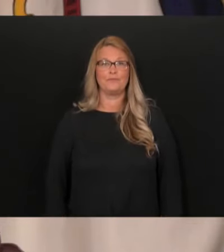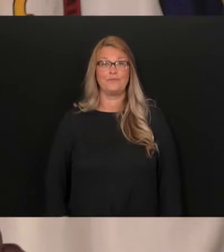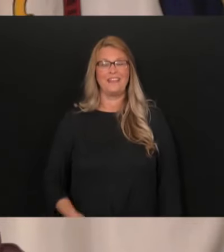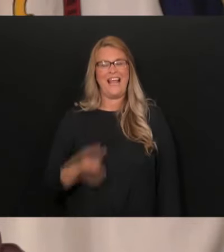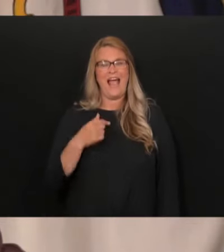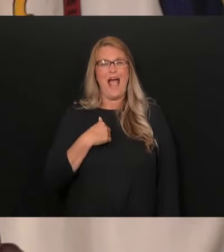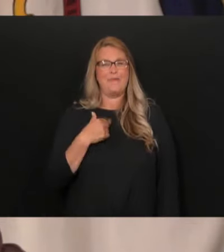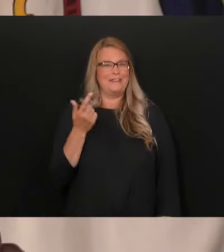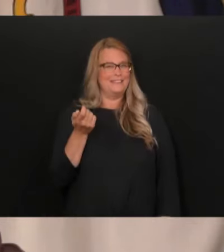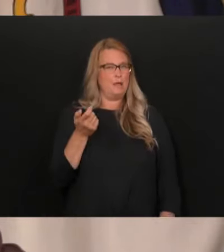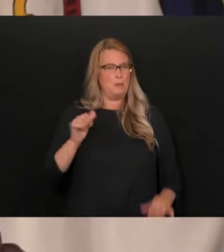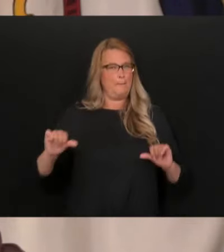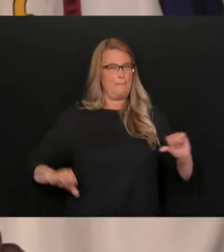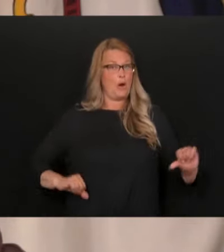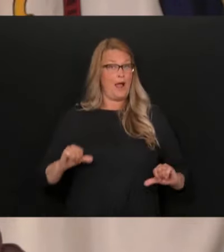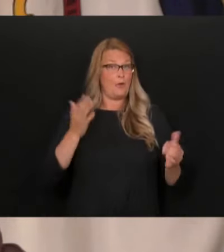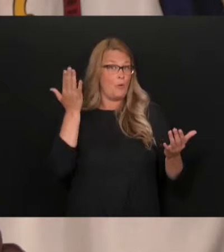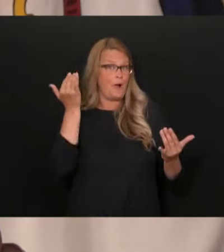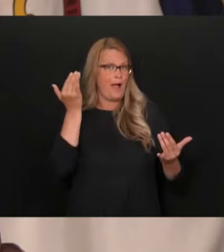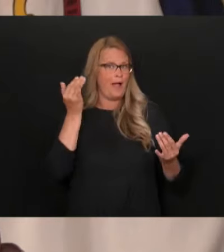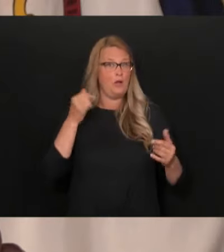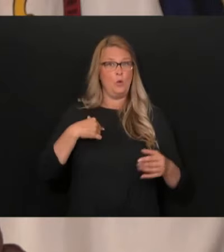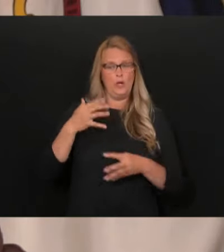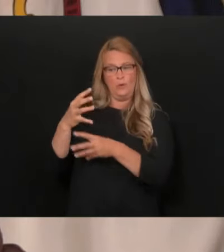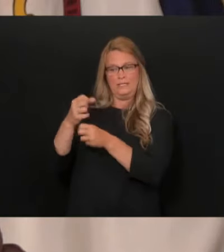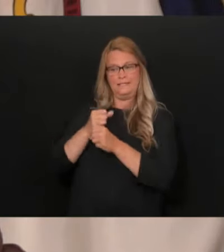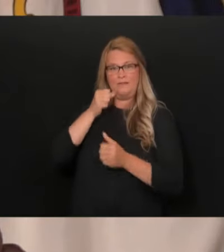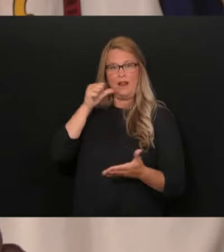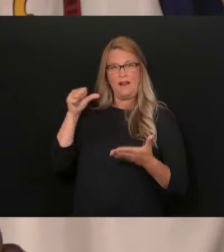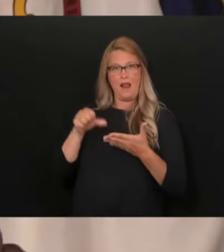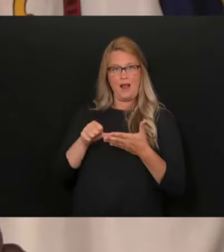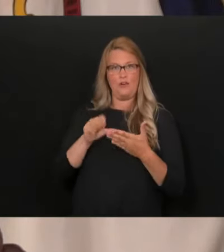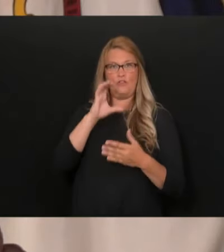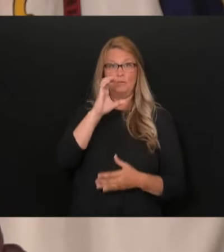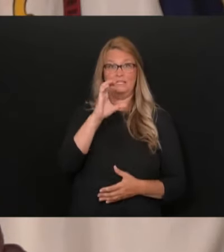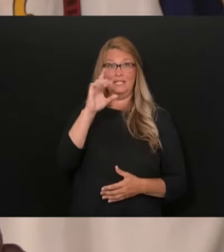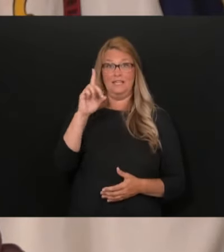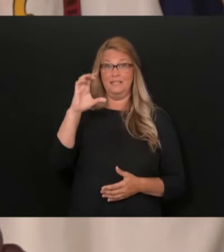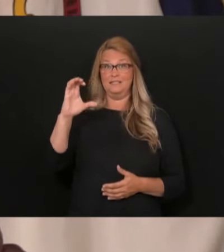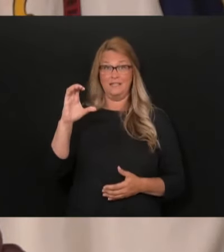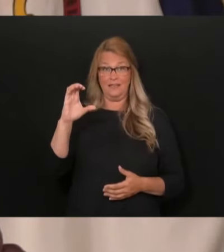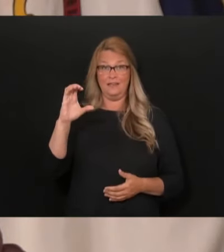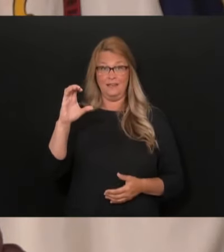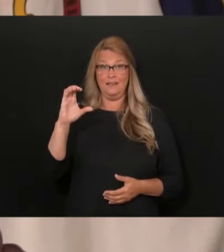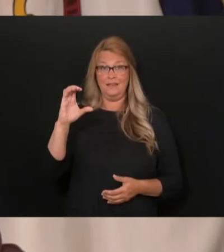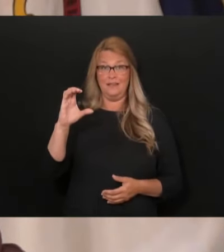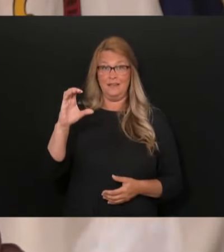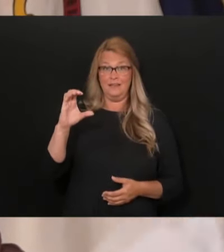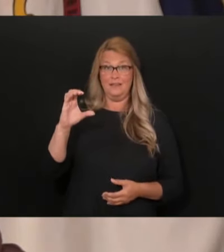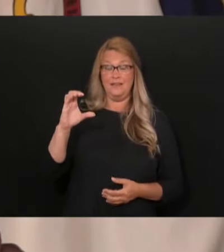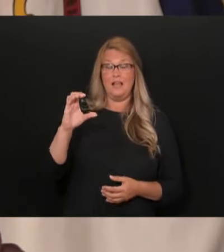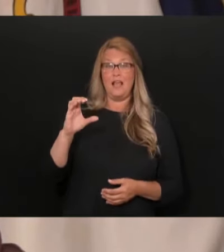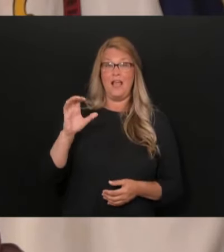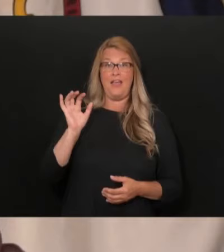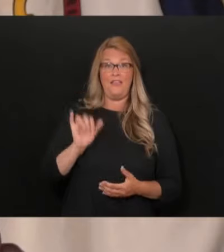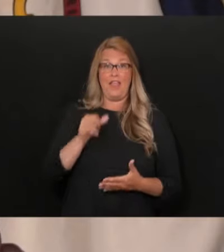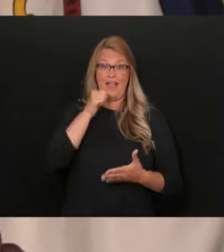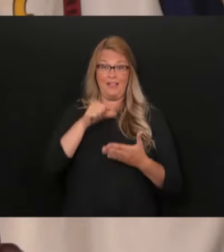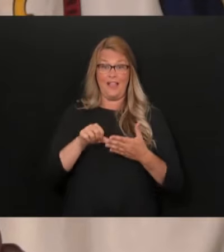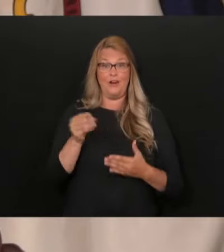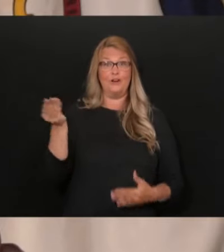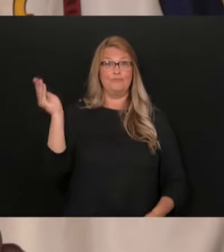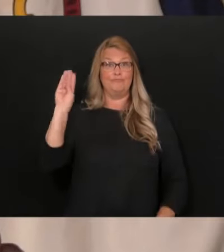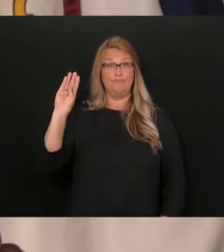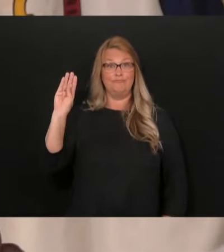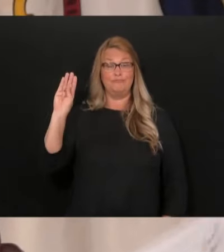braggadocious, but we received a letter yesterday, from the CDC, and the letter's right here. I've